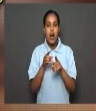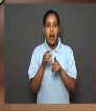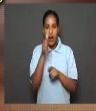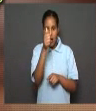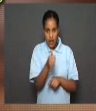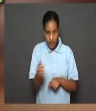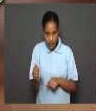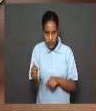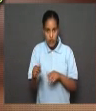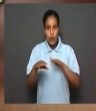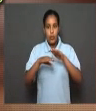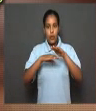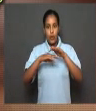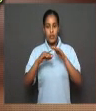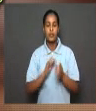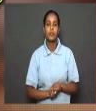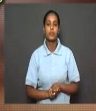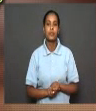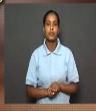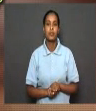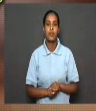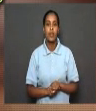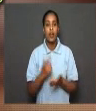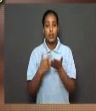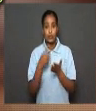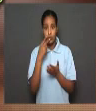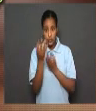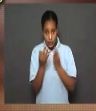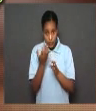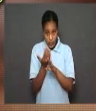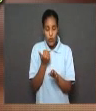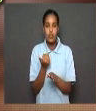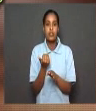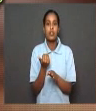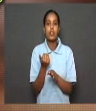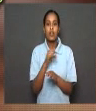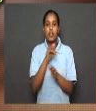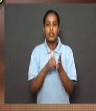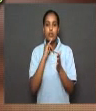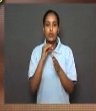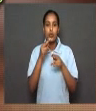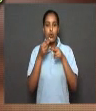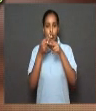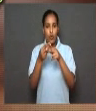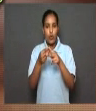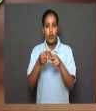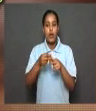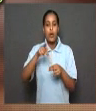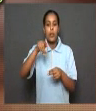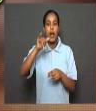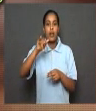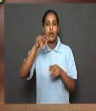other is below it. As we stated before, it is called a pi